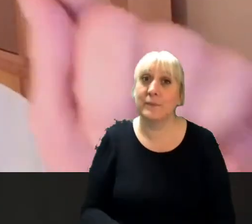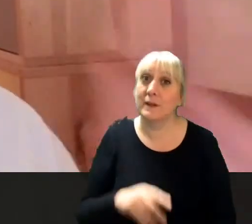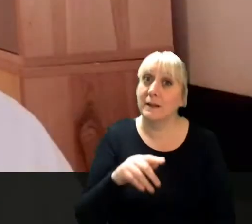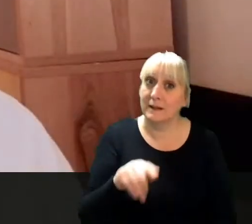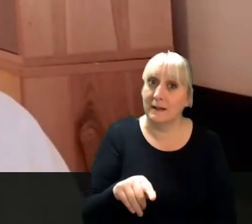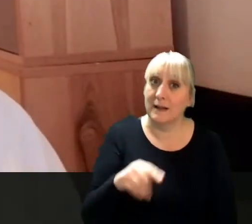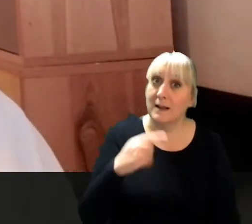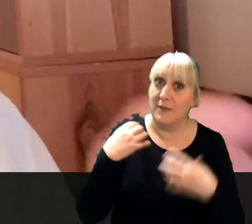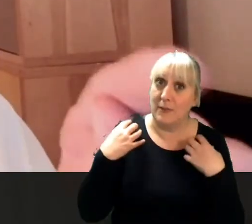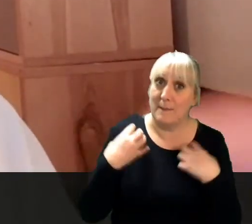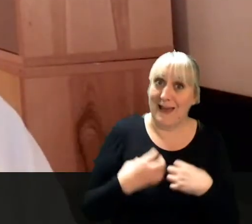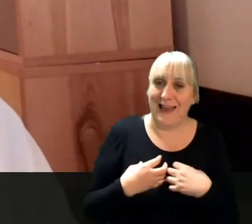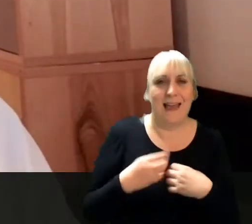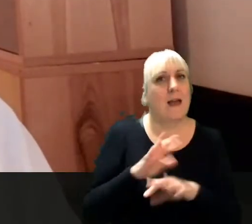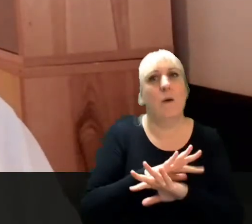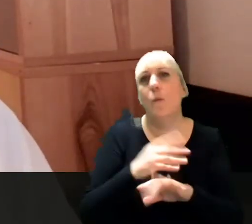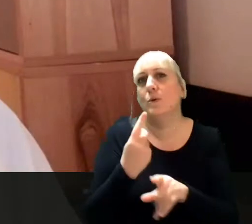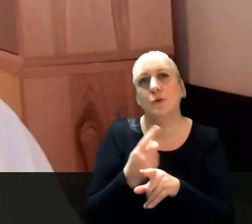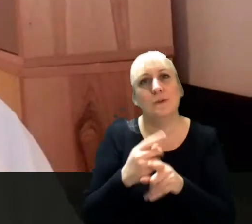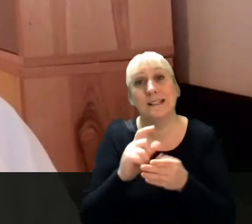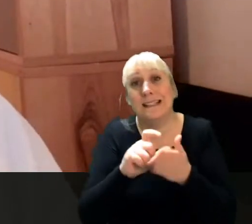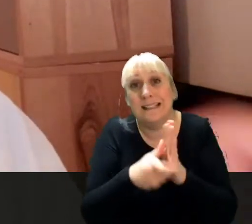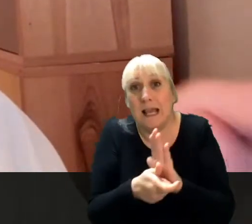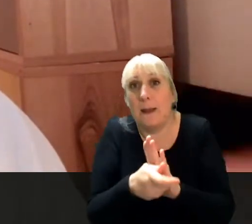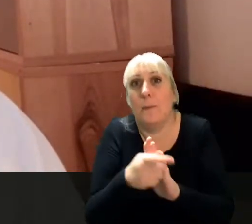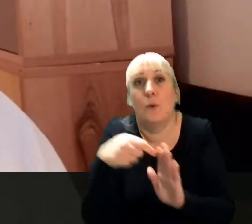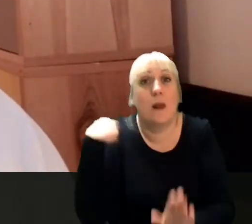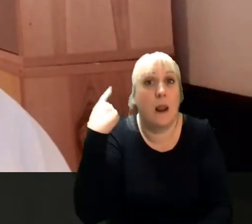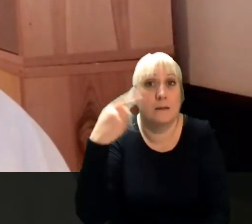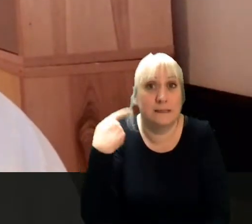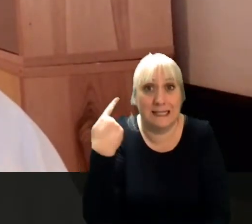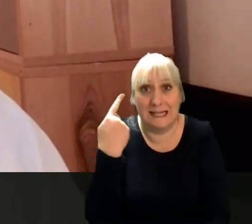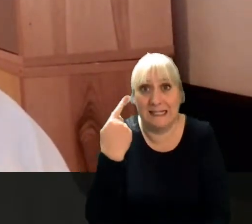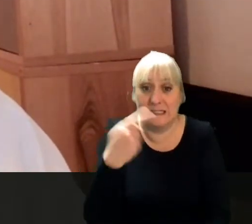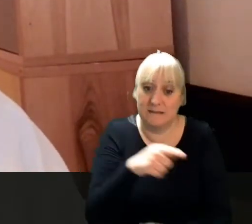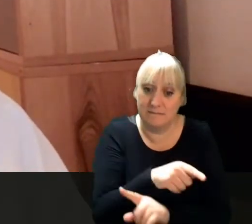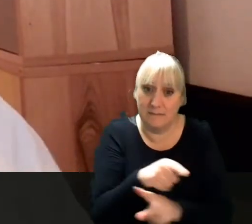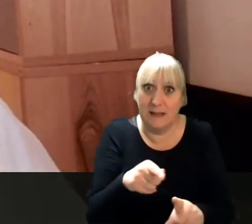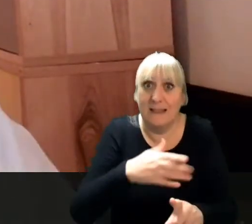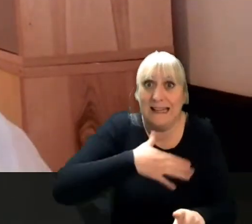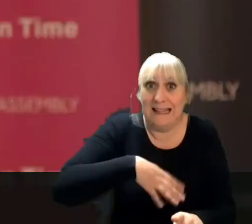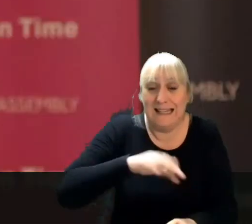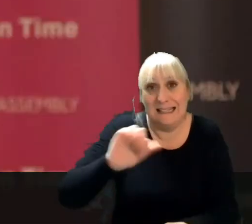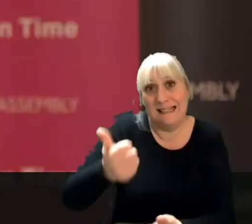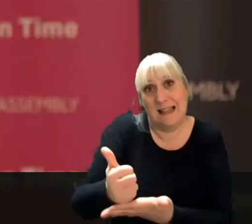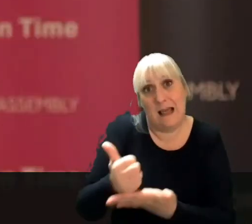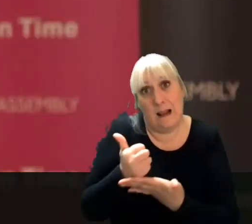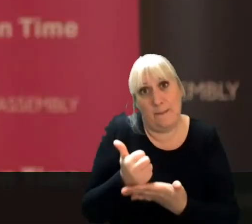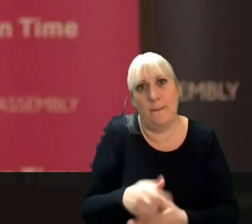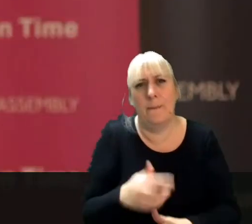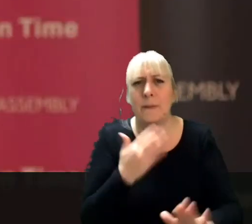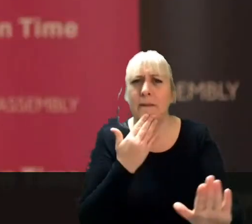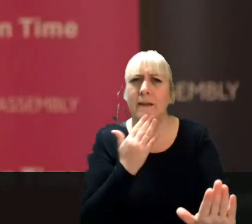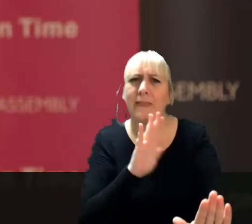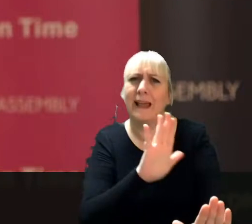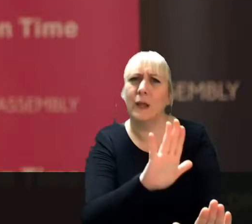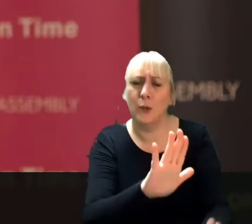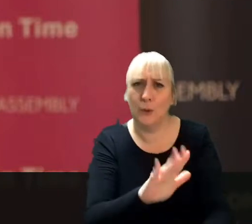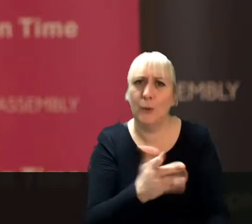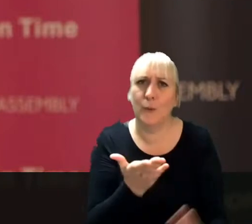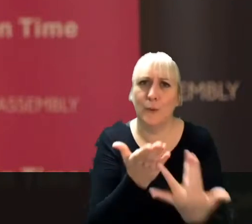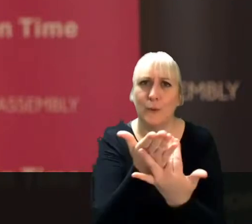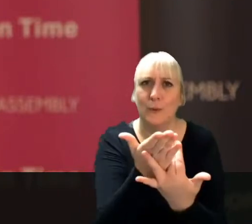comes to talking to the disabled Londoners who need his help. Thank you. Thank you. I